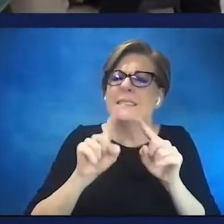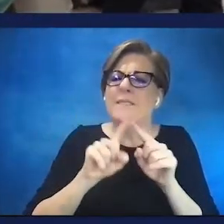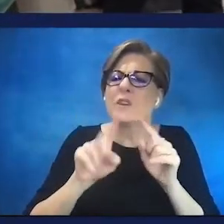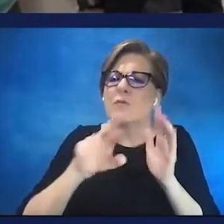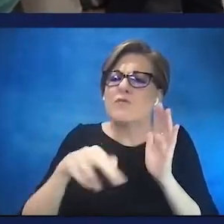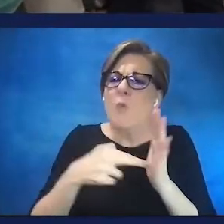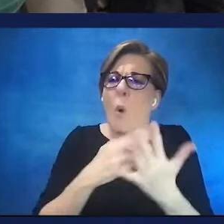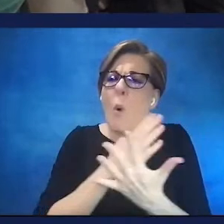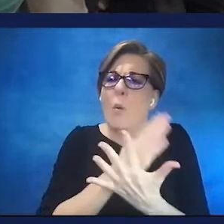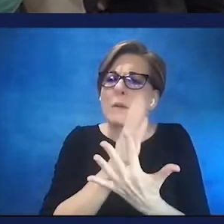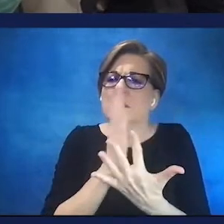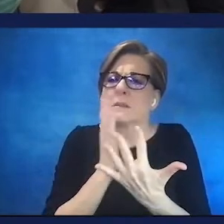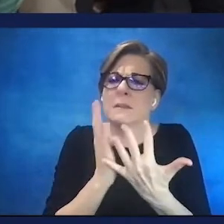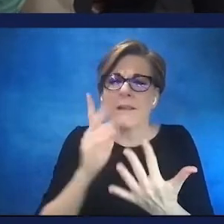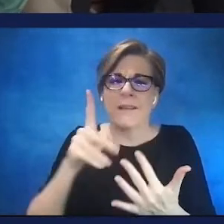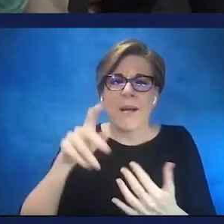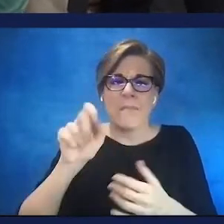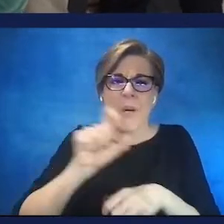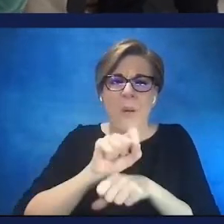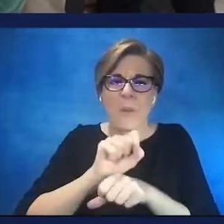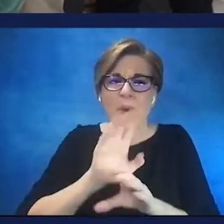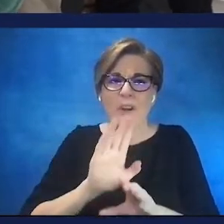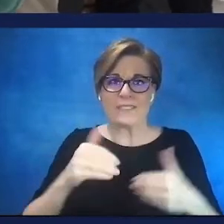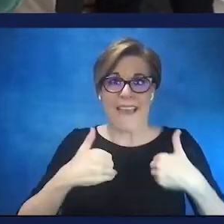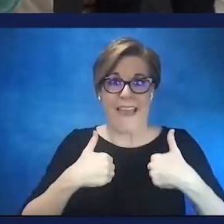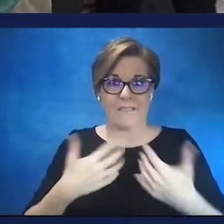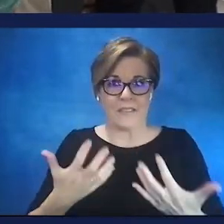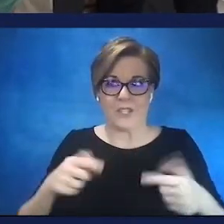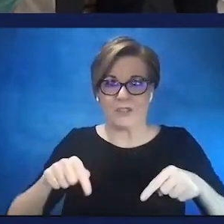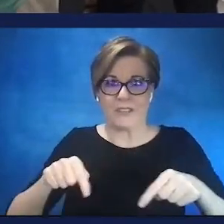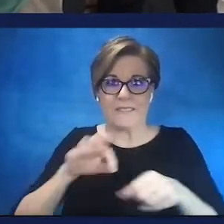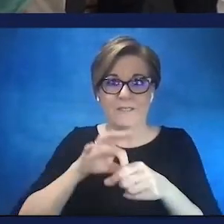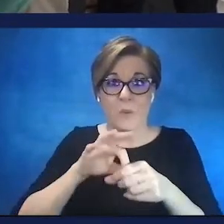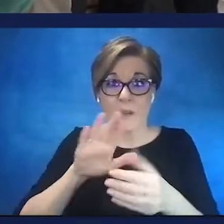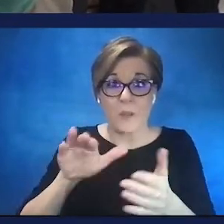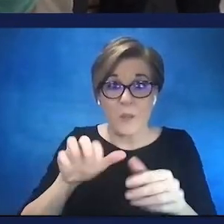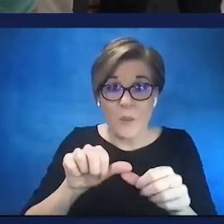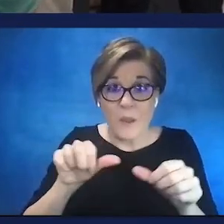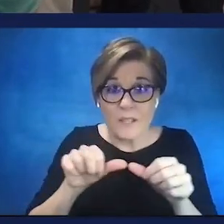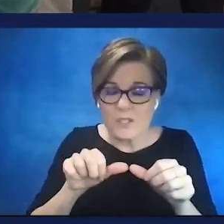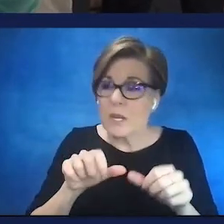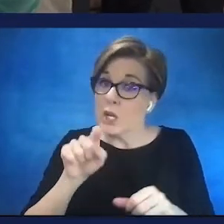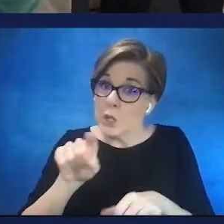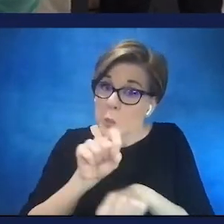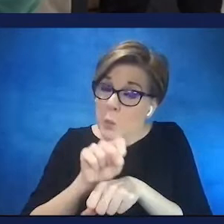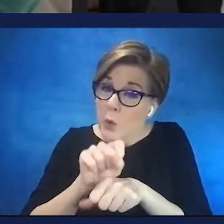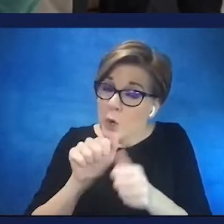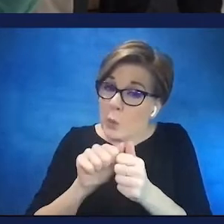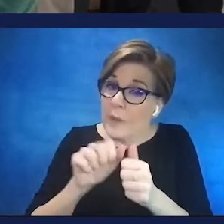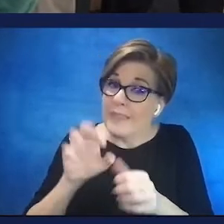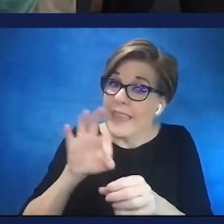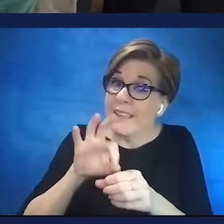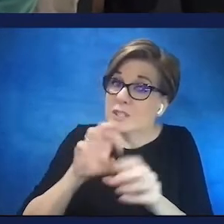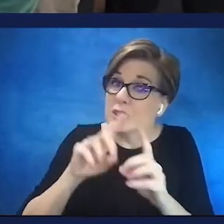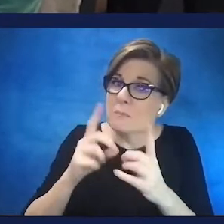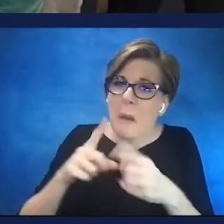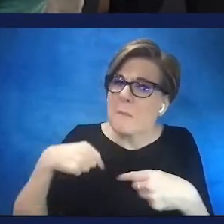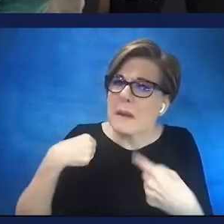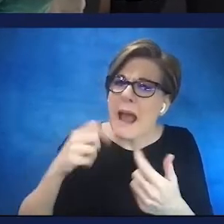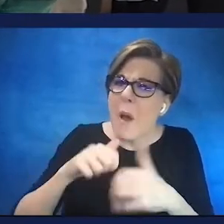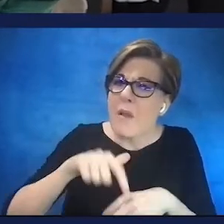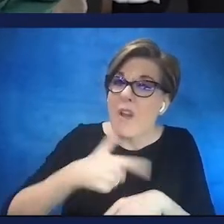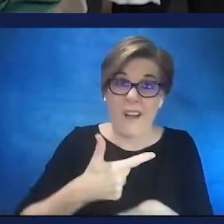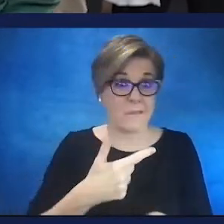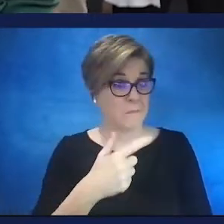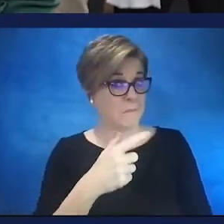the roles the poll workers play in the voting location. So you've been with the Elections Department for how long? Since